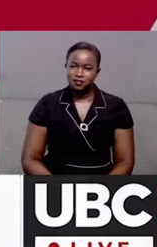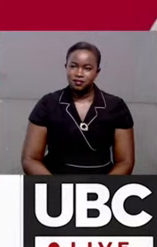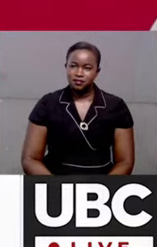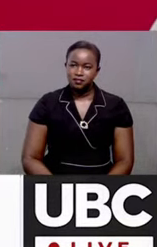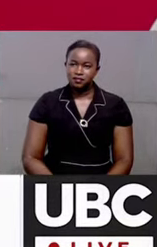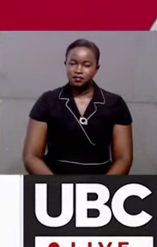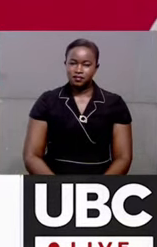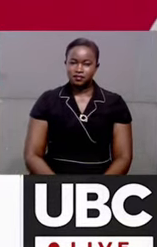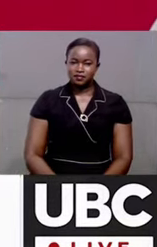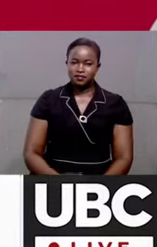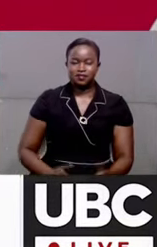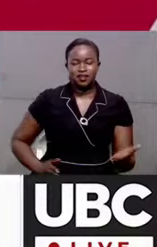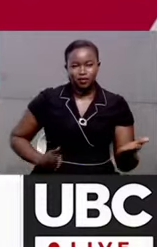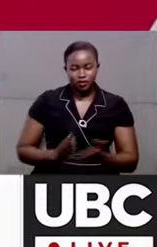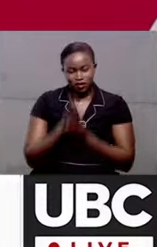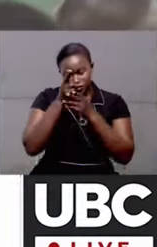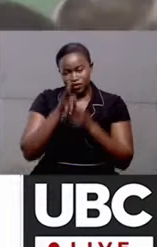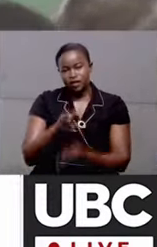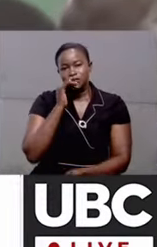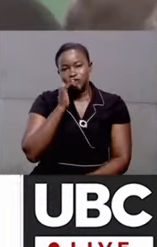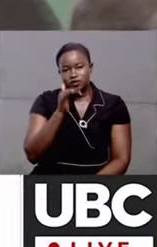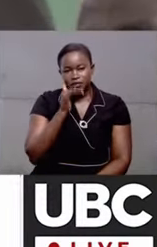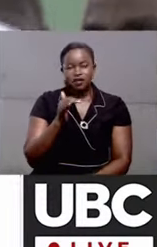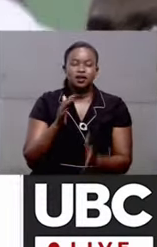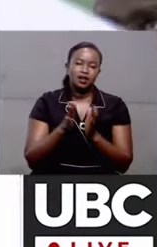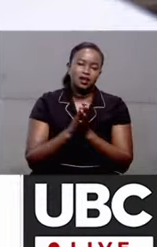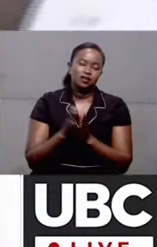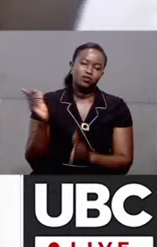Right Honourable Speaker and colleagues,